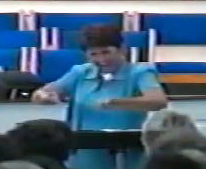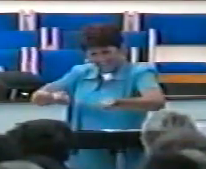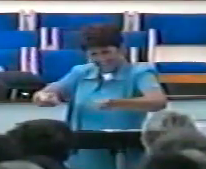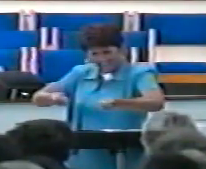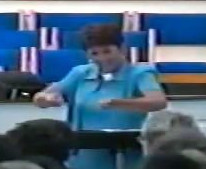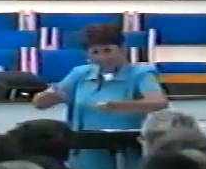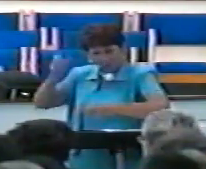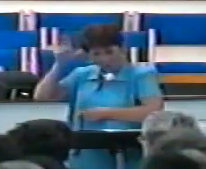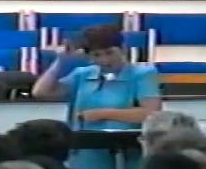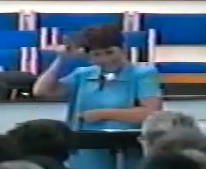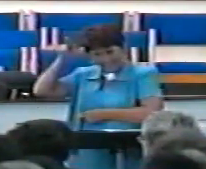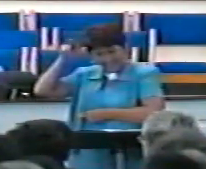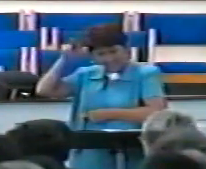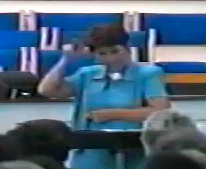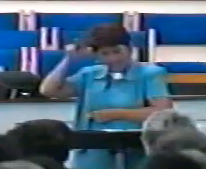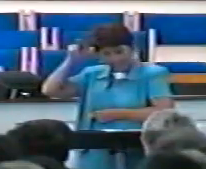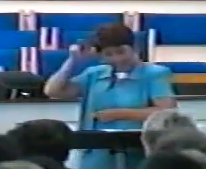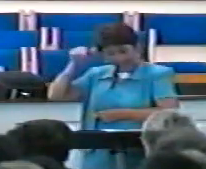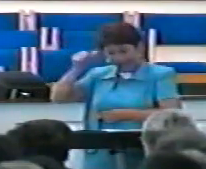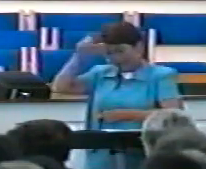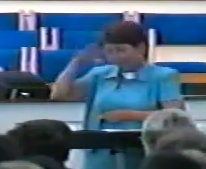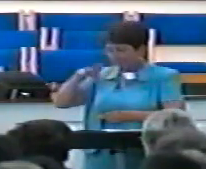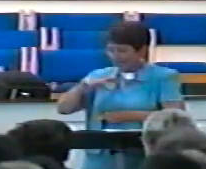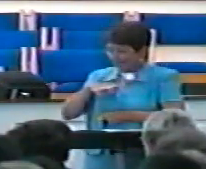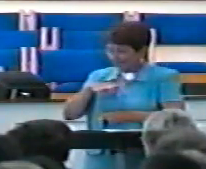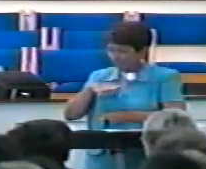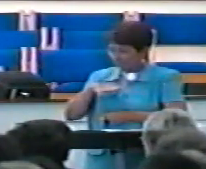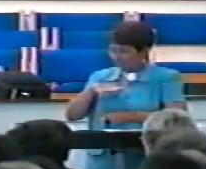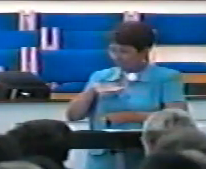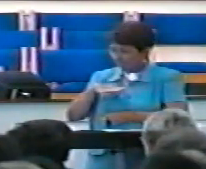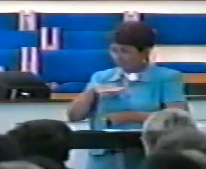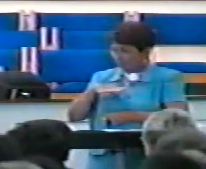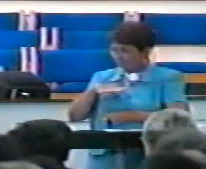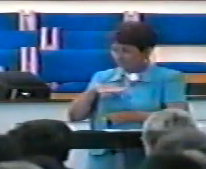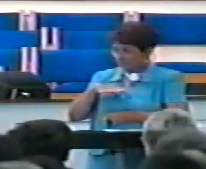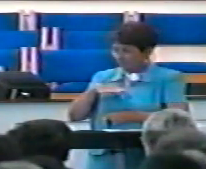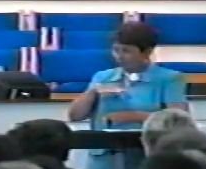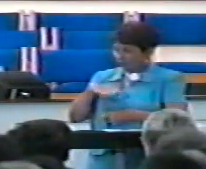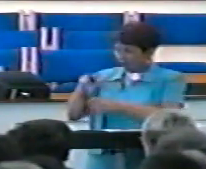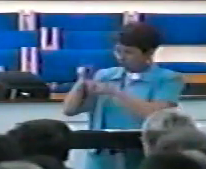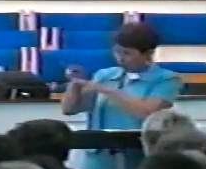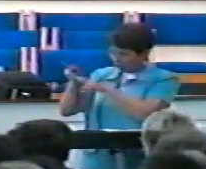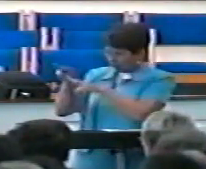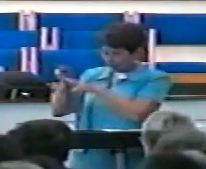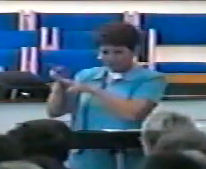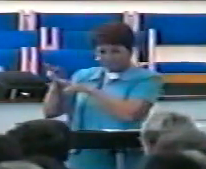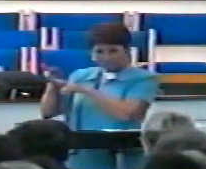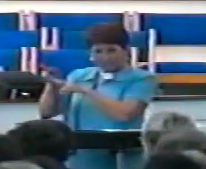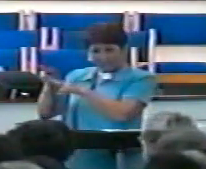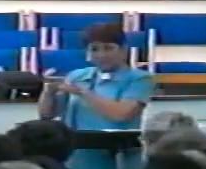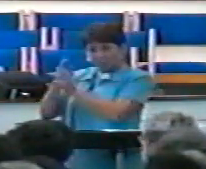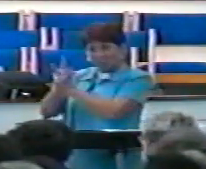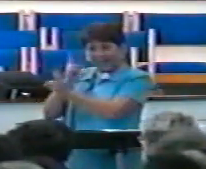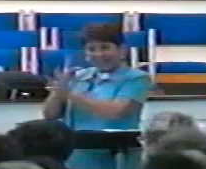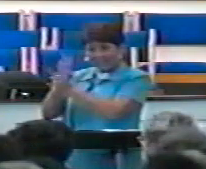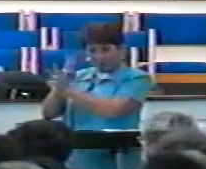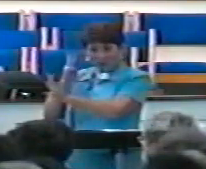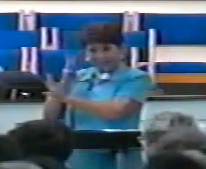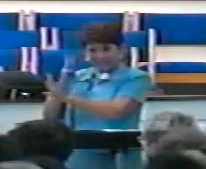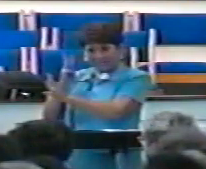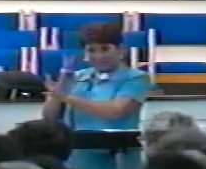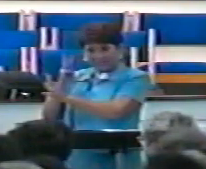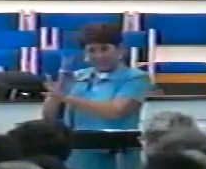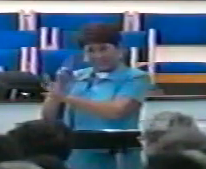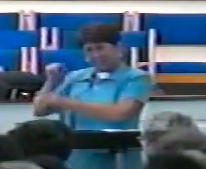and pointed to the wagon. And someone went to the wagon, and there was a blanket. And turning the blanket down, they saw a